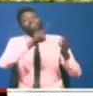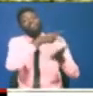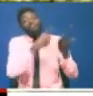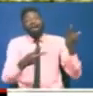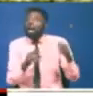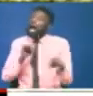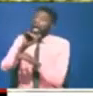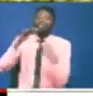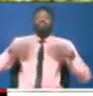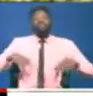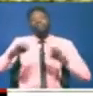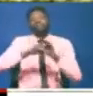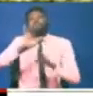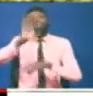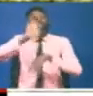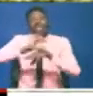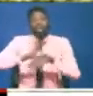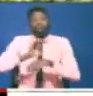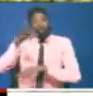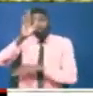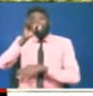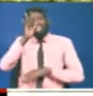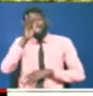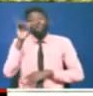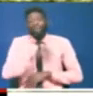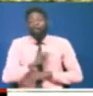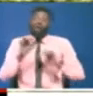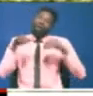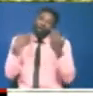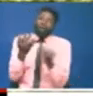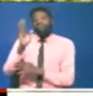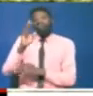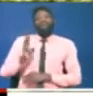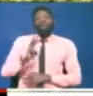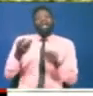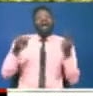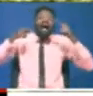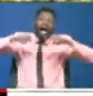that therefore God has cheated on them or that the will of God was not done? What